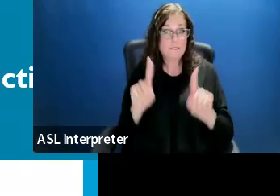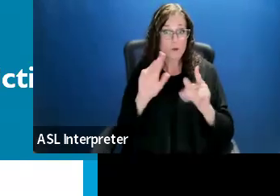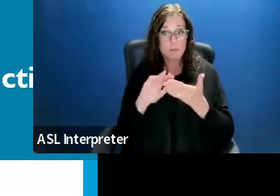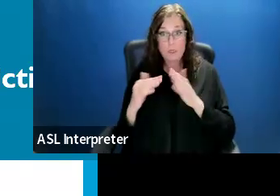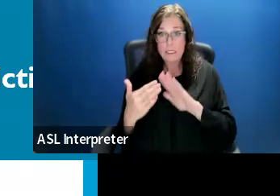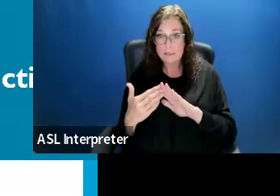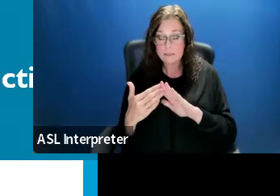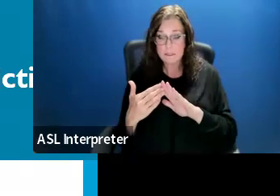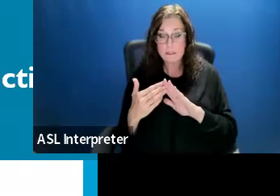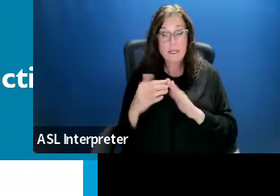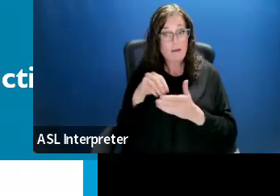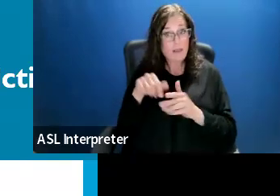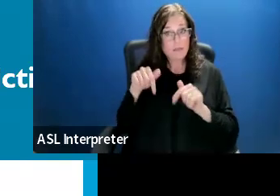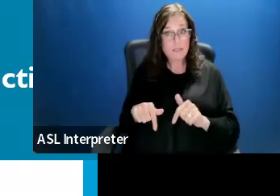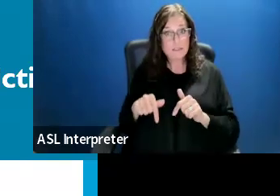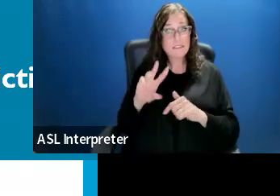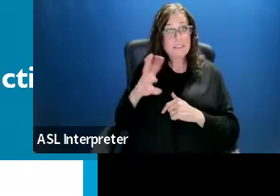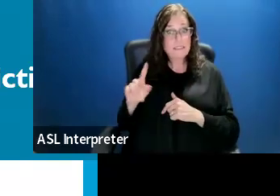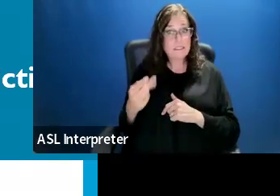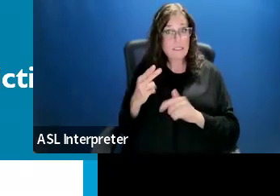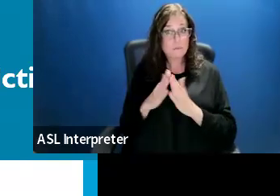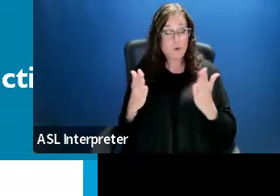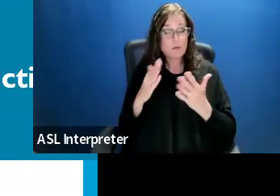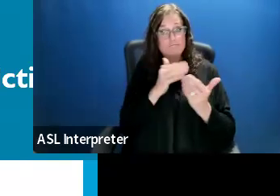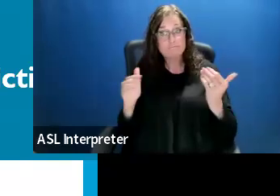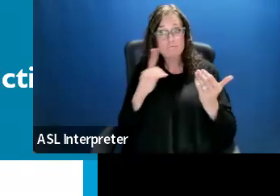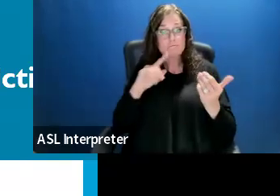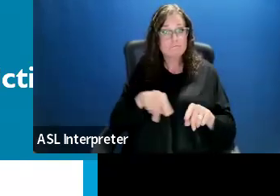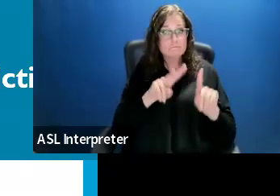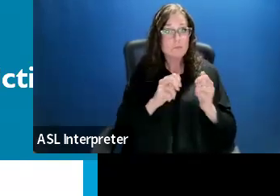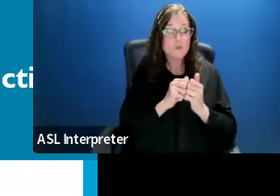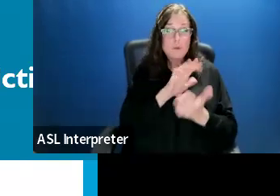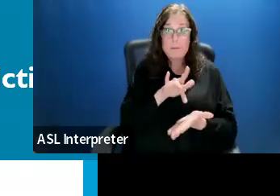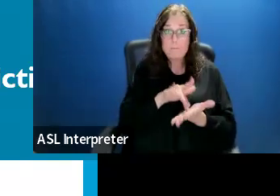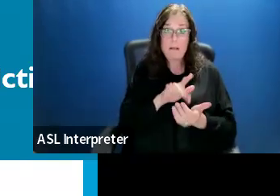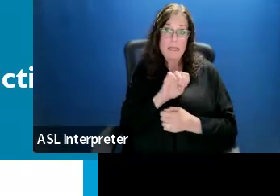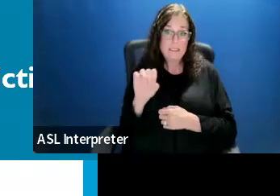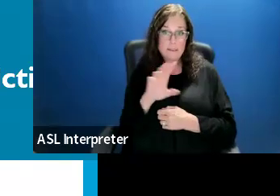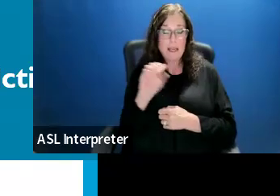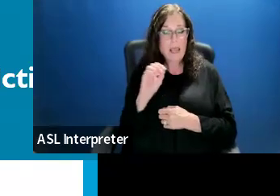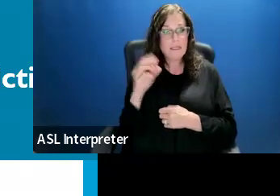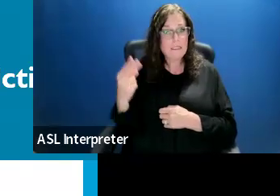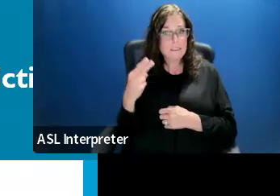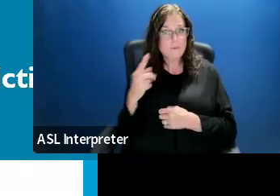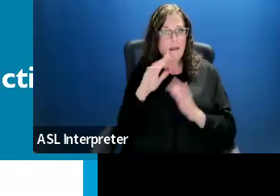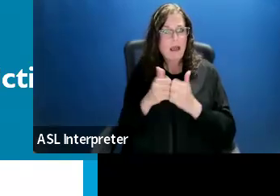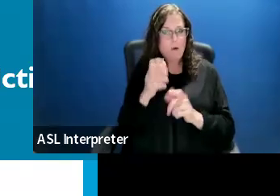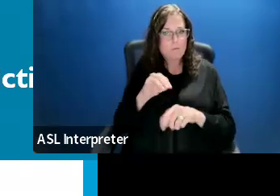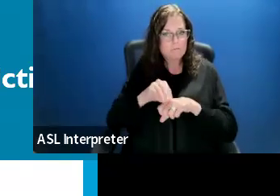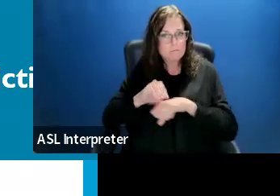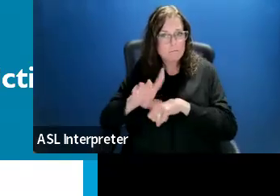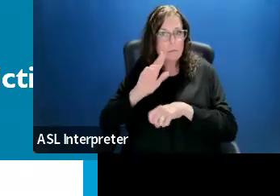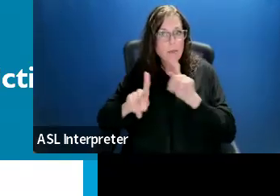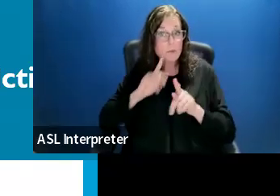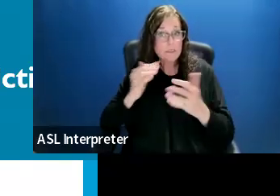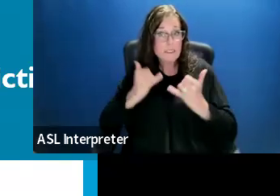communities. In this, the sixth book, the series turns its attention to the Middle East and its history and how it affects people